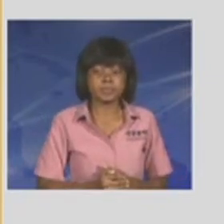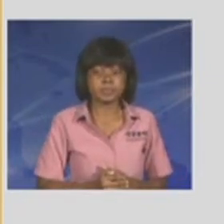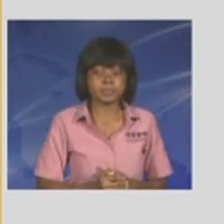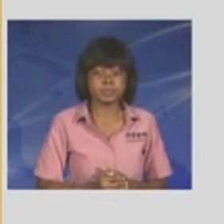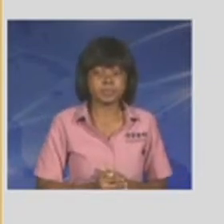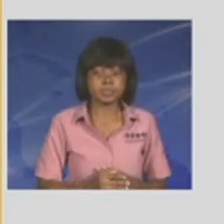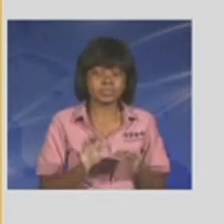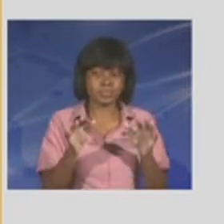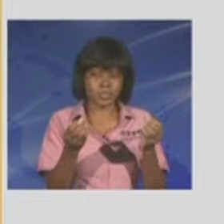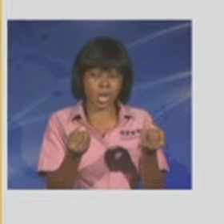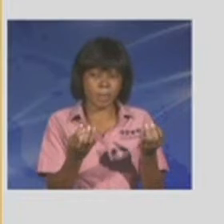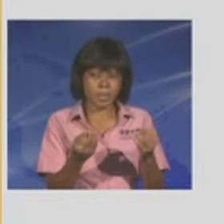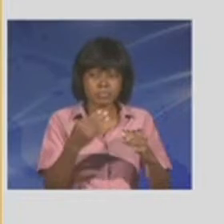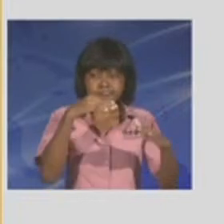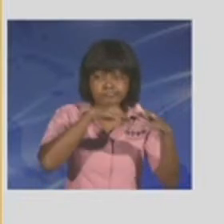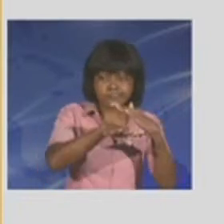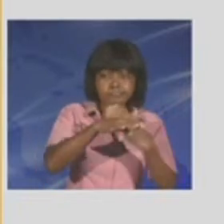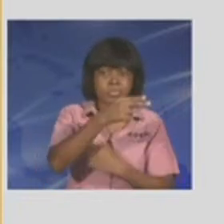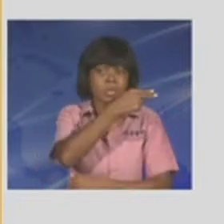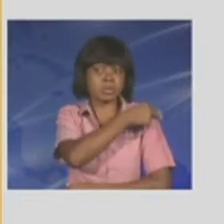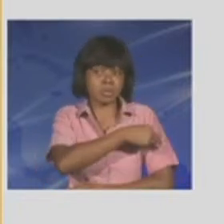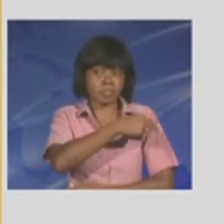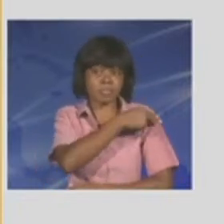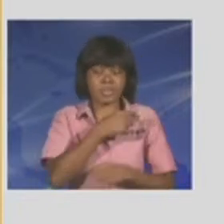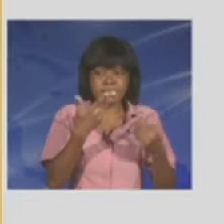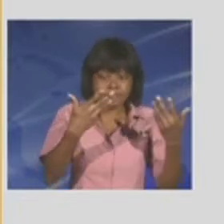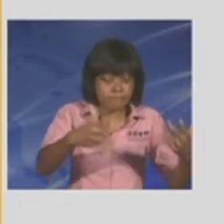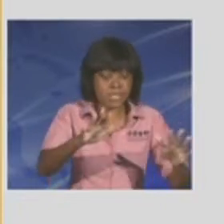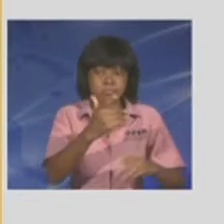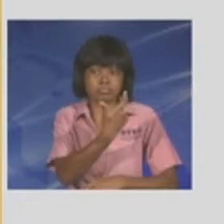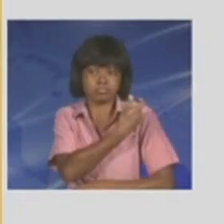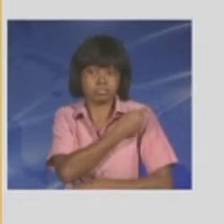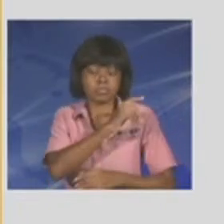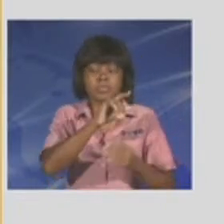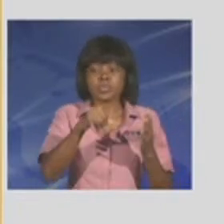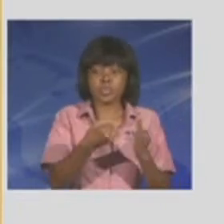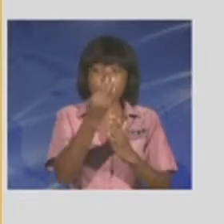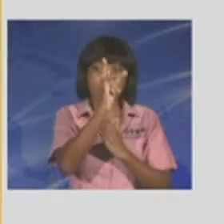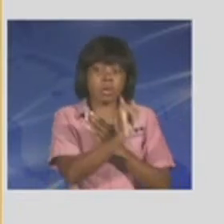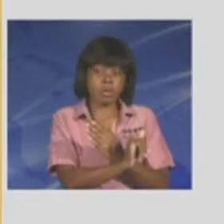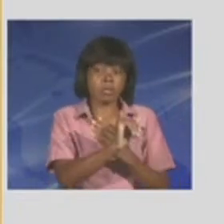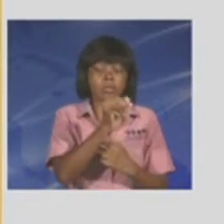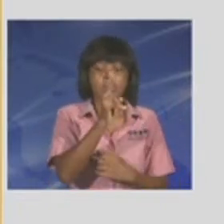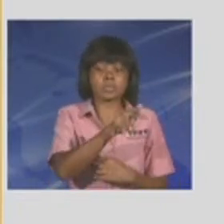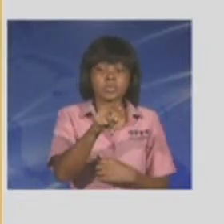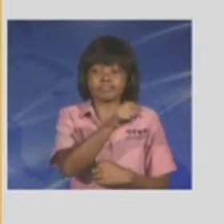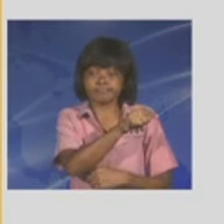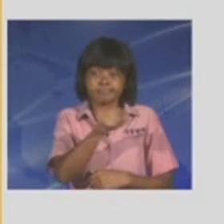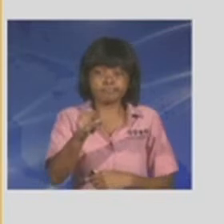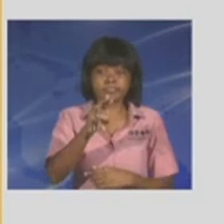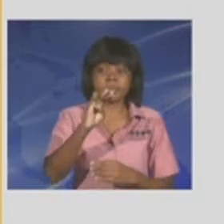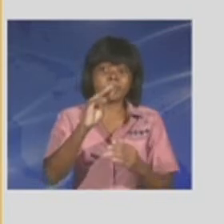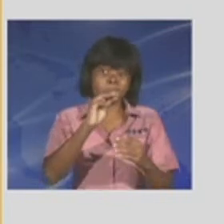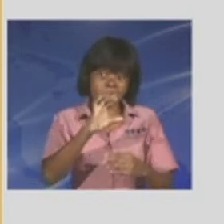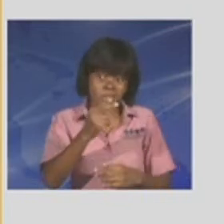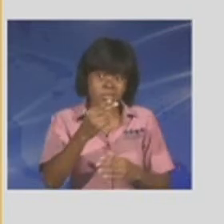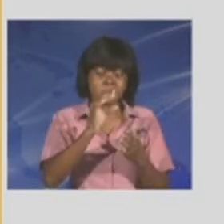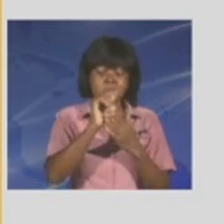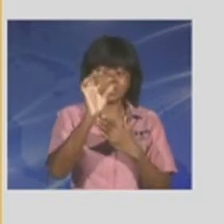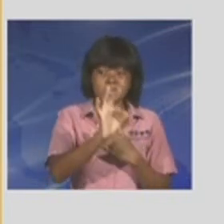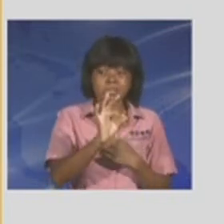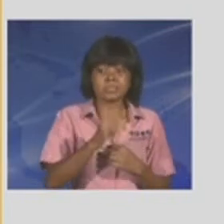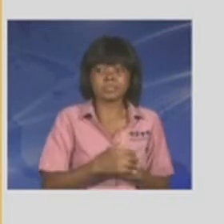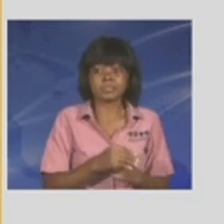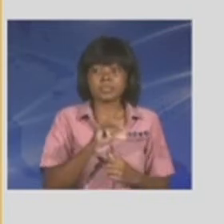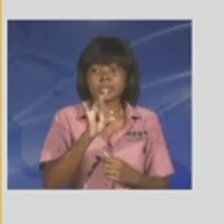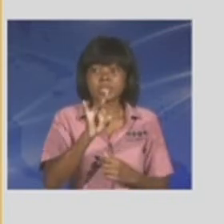vaccination status, hospitalized since July 22nd to 9th of March, 82.7% of those would have not